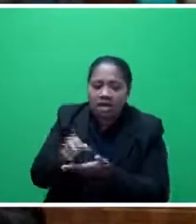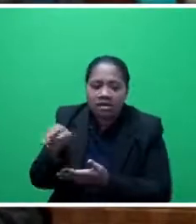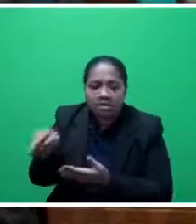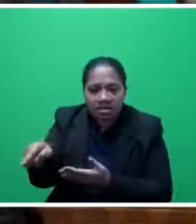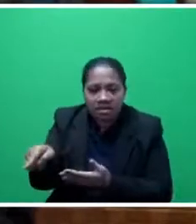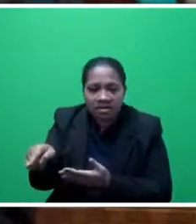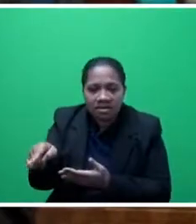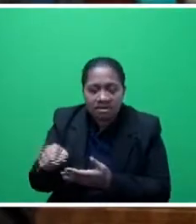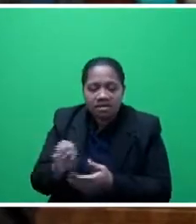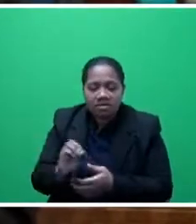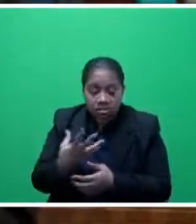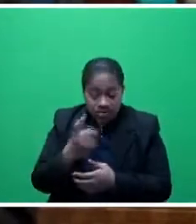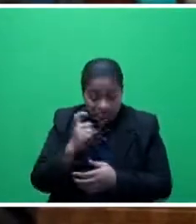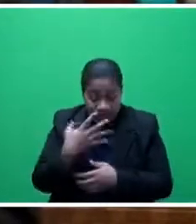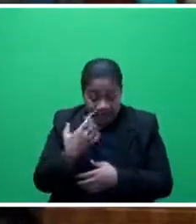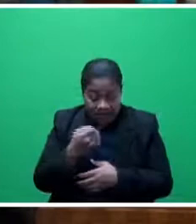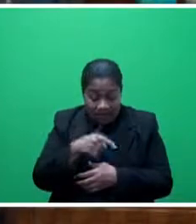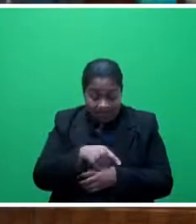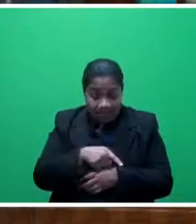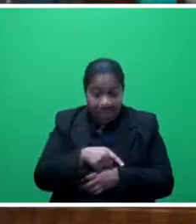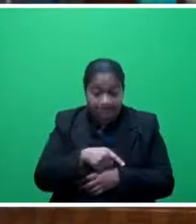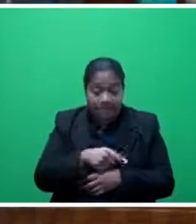complementary amendments in the